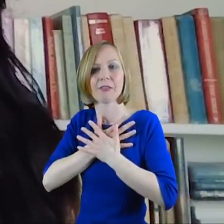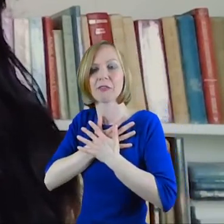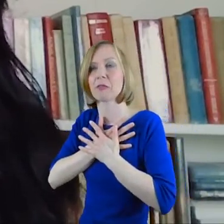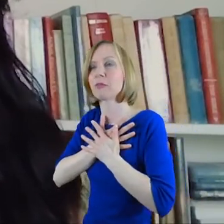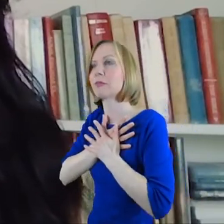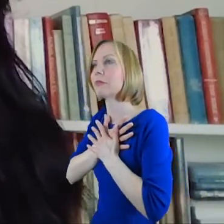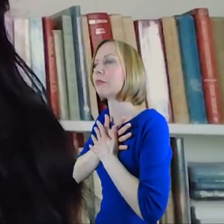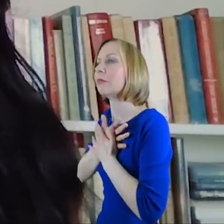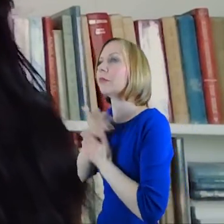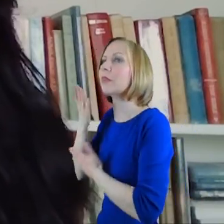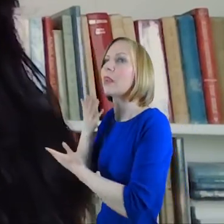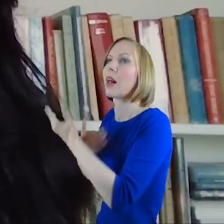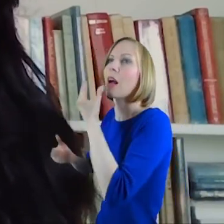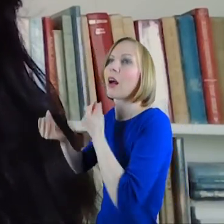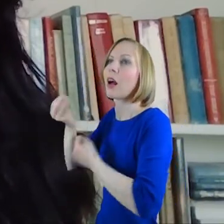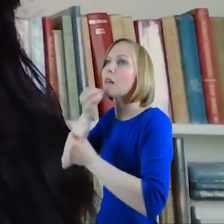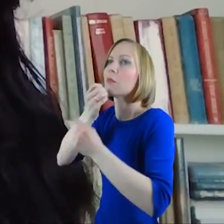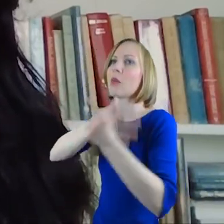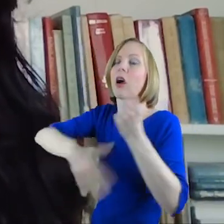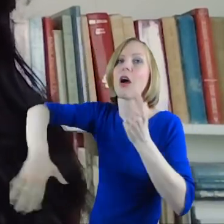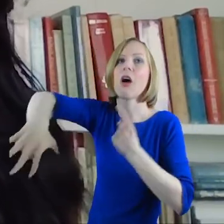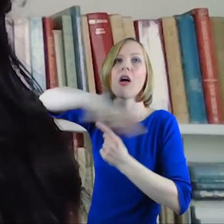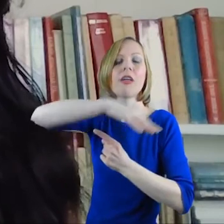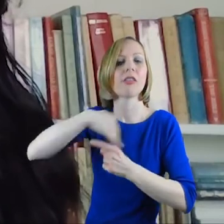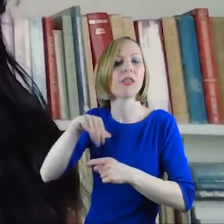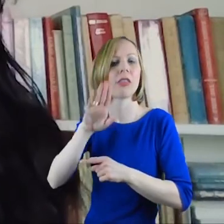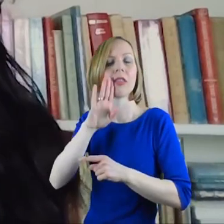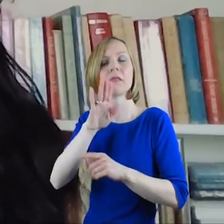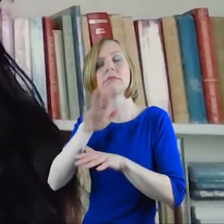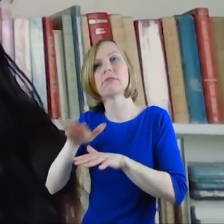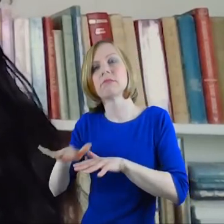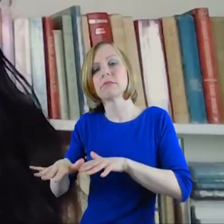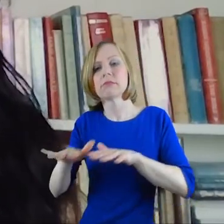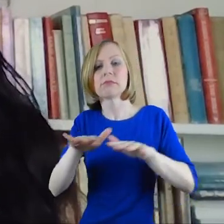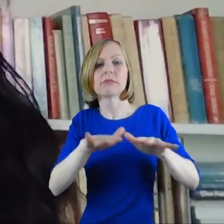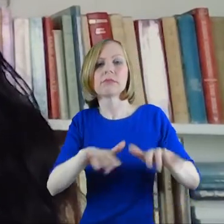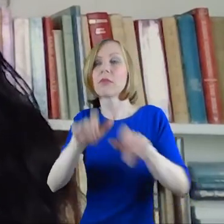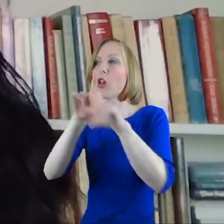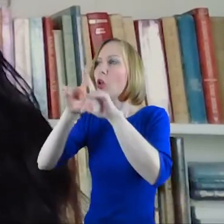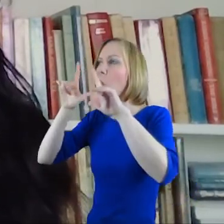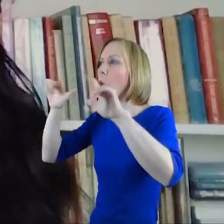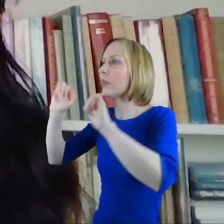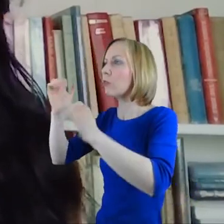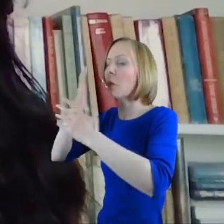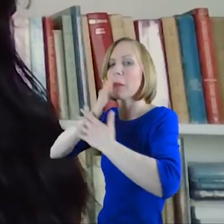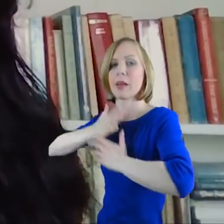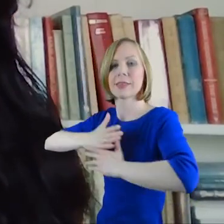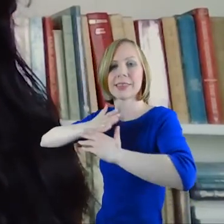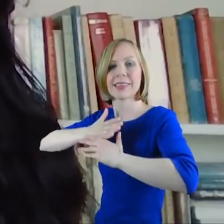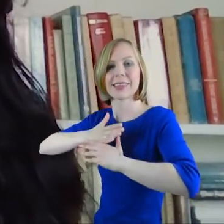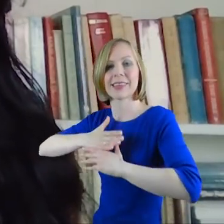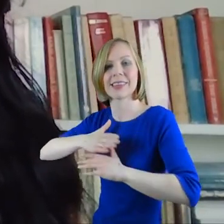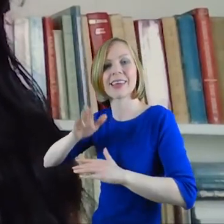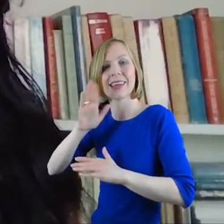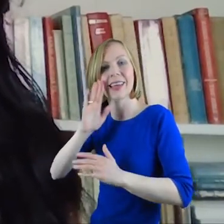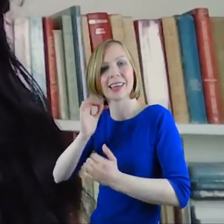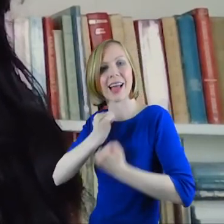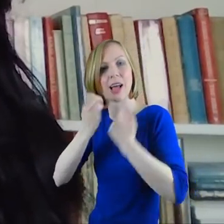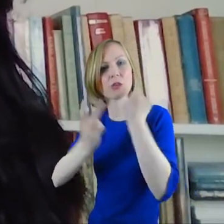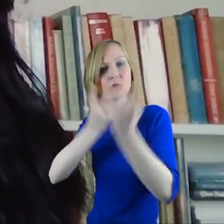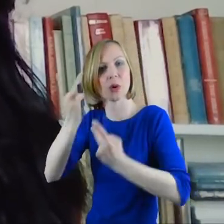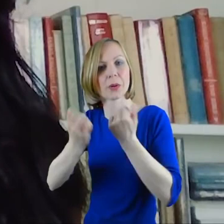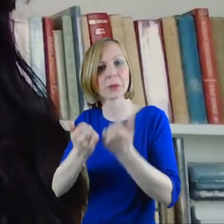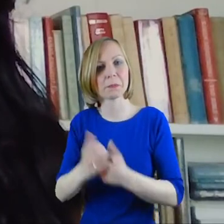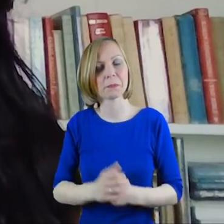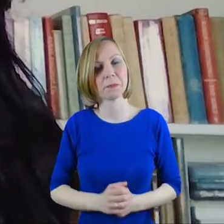of spinning, terraquous turquoise earth. Lord, in your mercy,